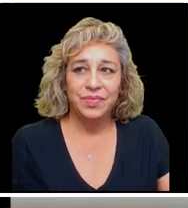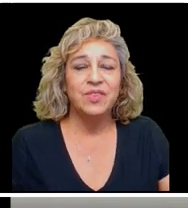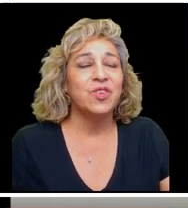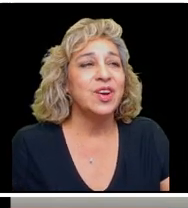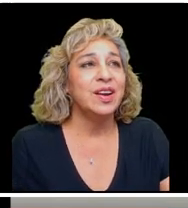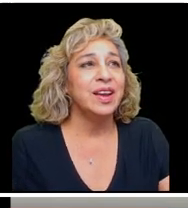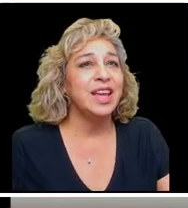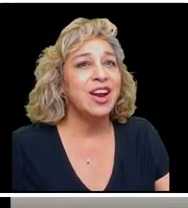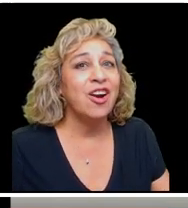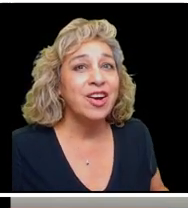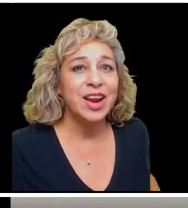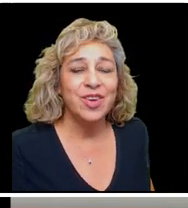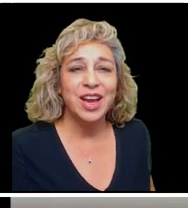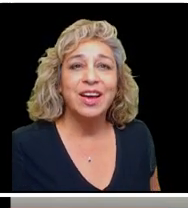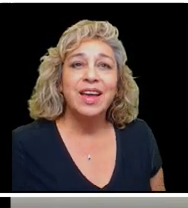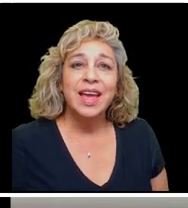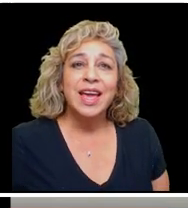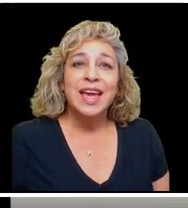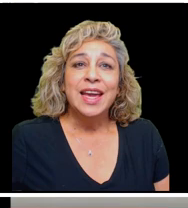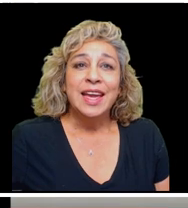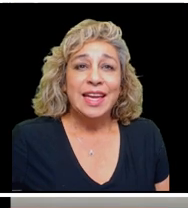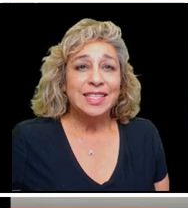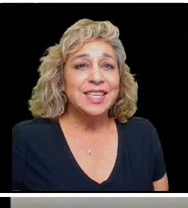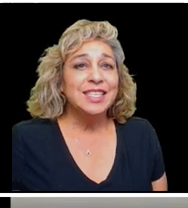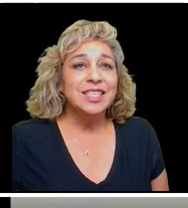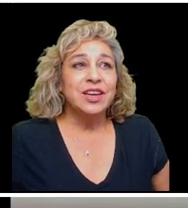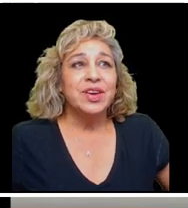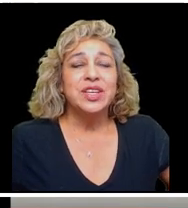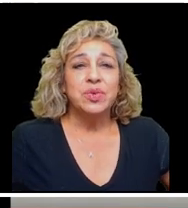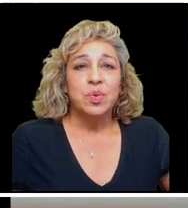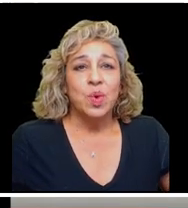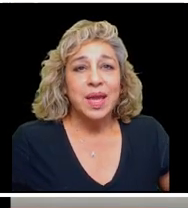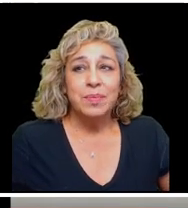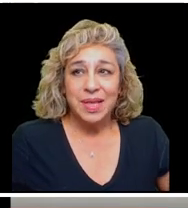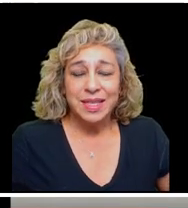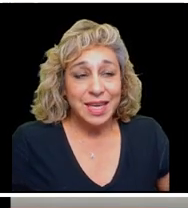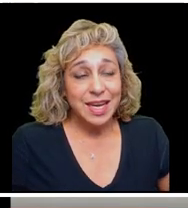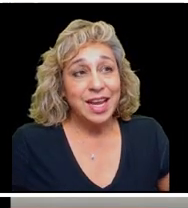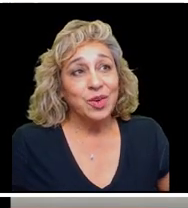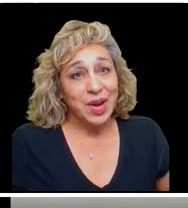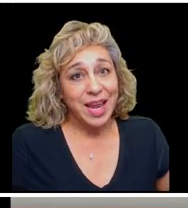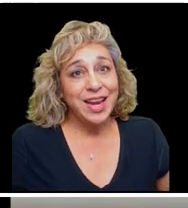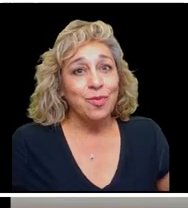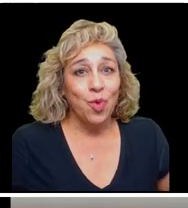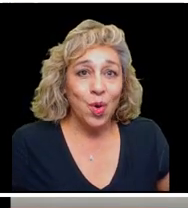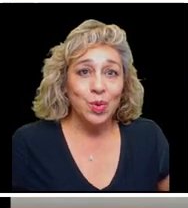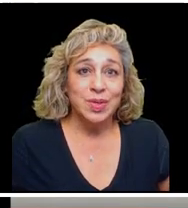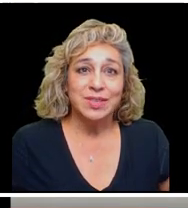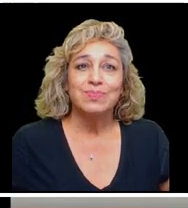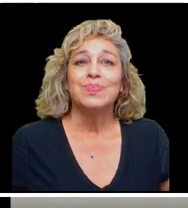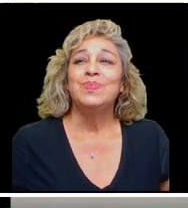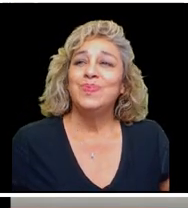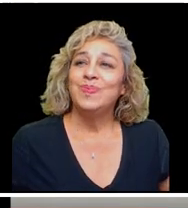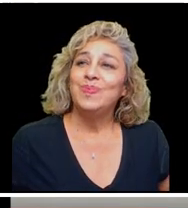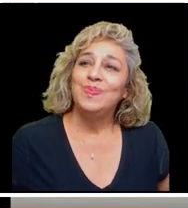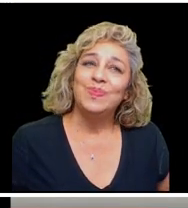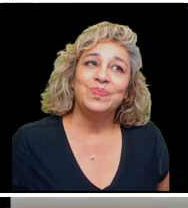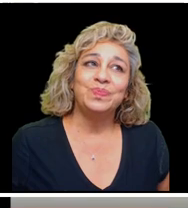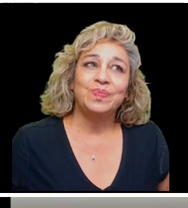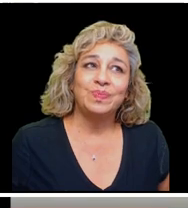for in our area it's necessary to rehabilitate and create roads